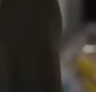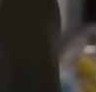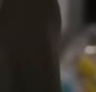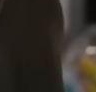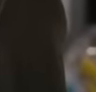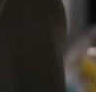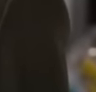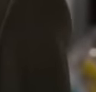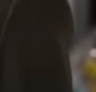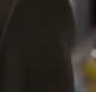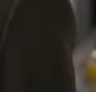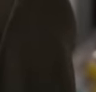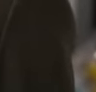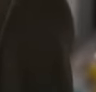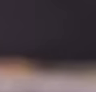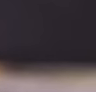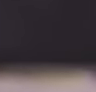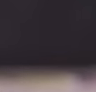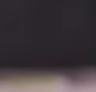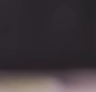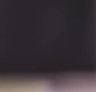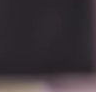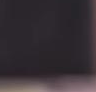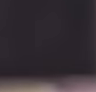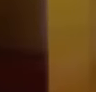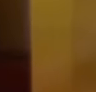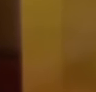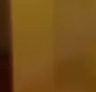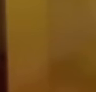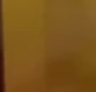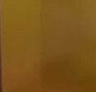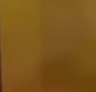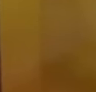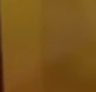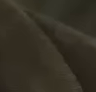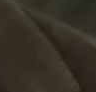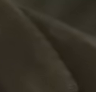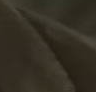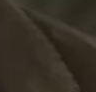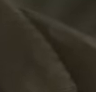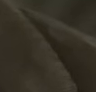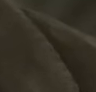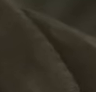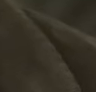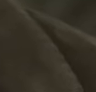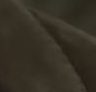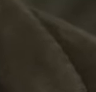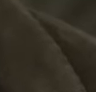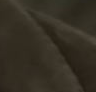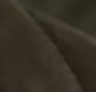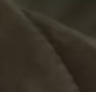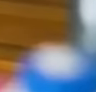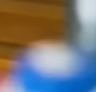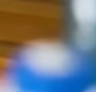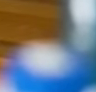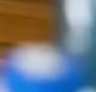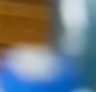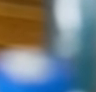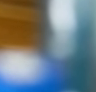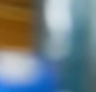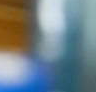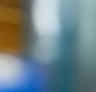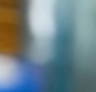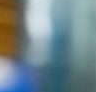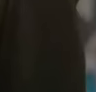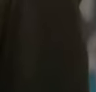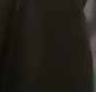actually inheriting all of these different diseases. So we need to kind of like shift the way how we eat and shift it to eating more healthier food. So we at